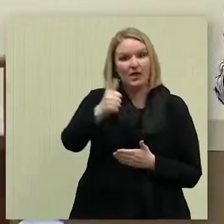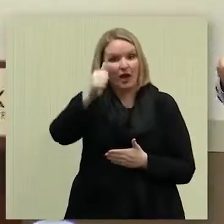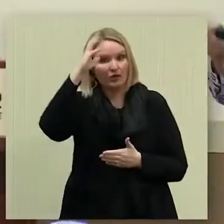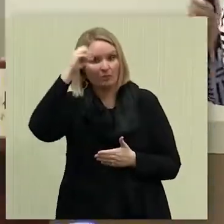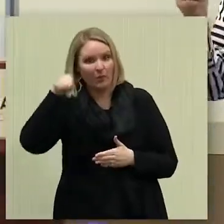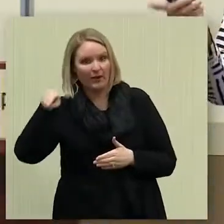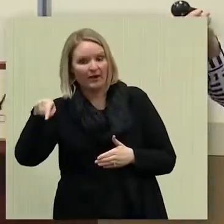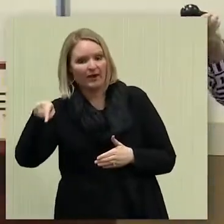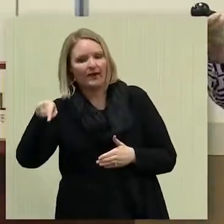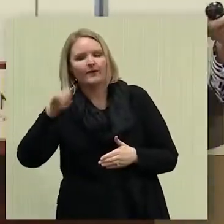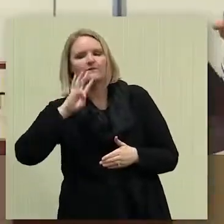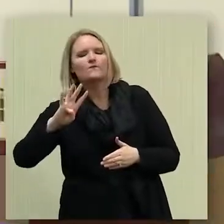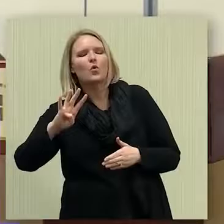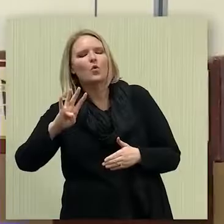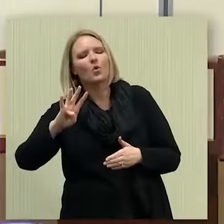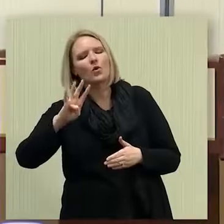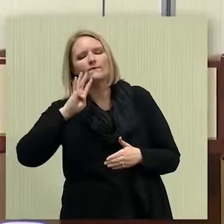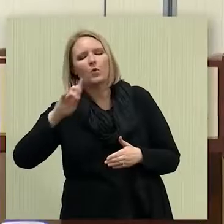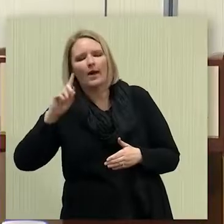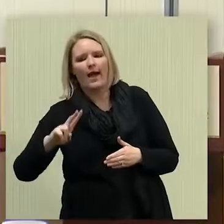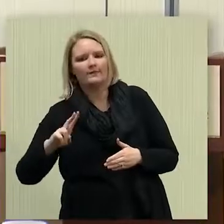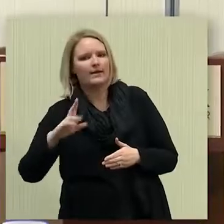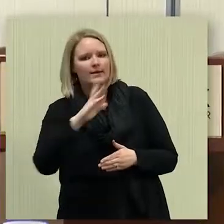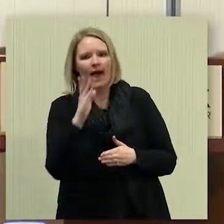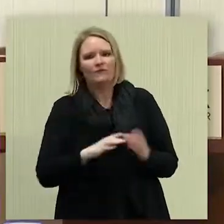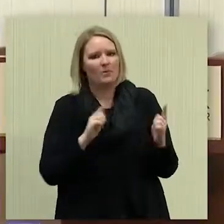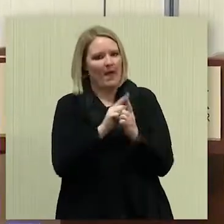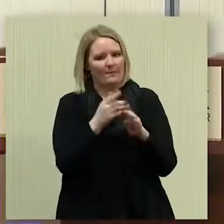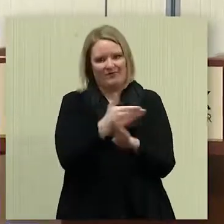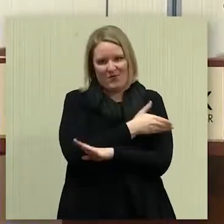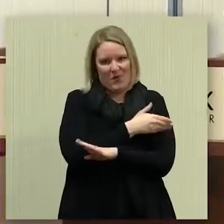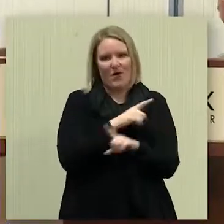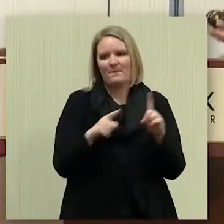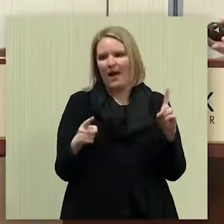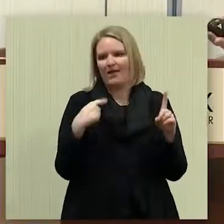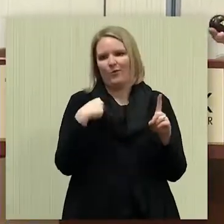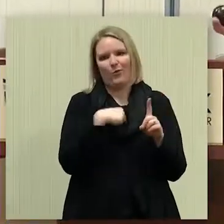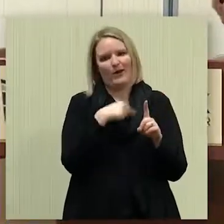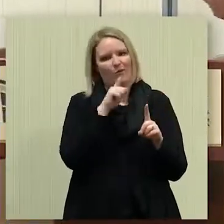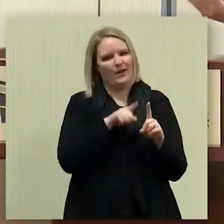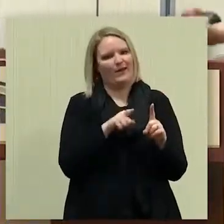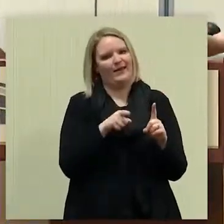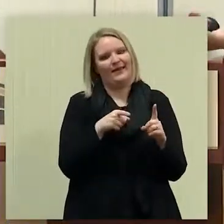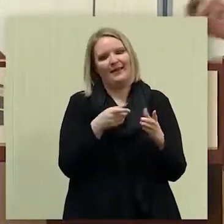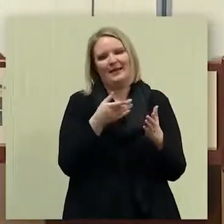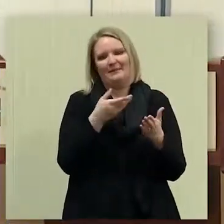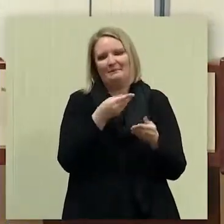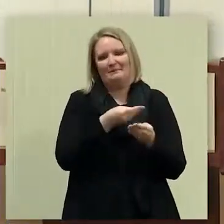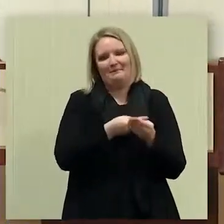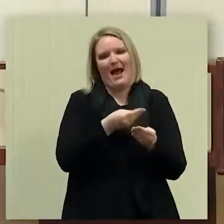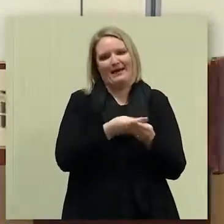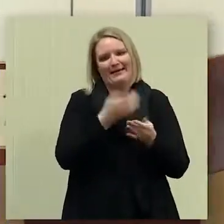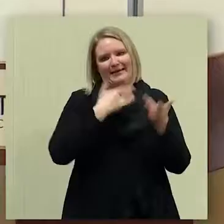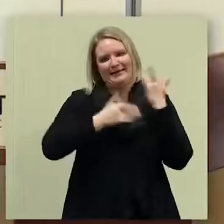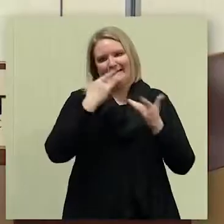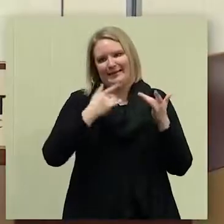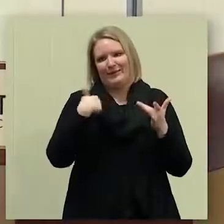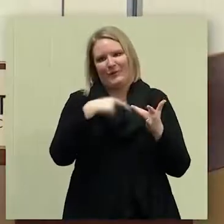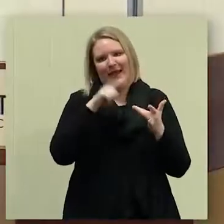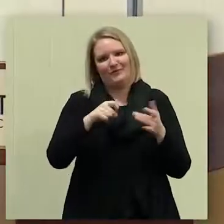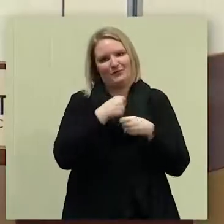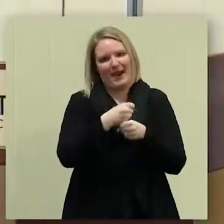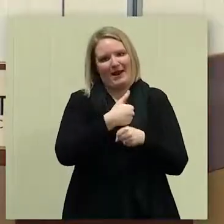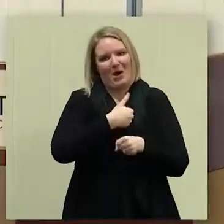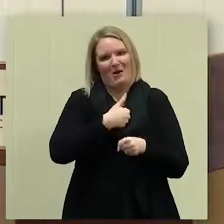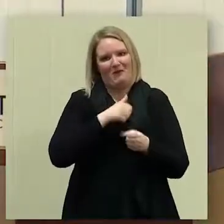guy was 4, maybe 4.5. They had never met each other, but we were on a cheap budget for this grant, so we had to make our own videos.